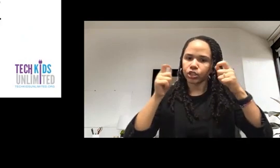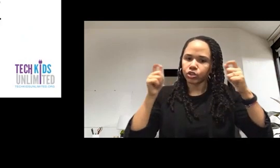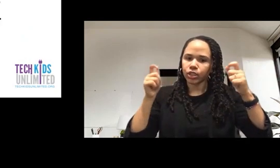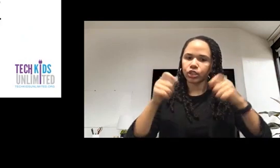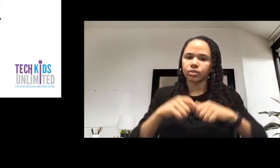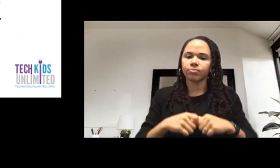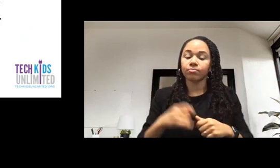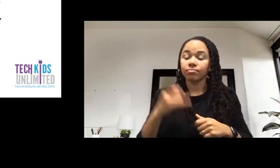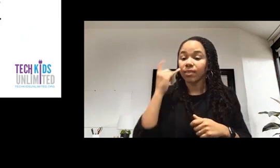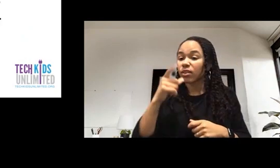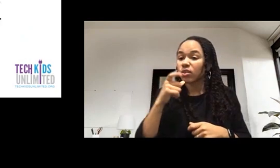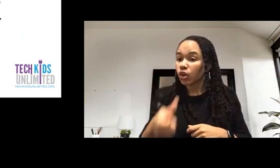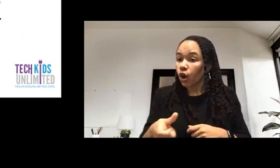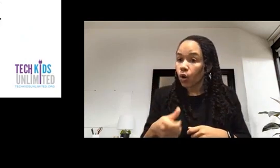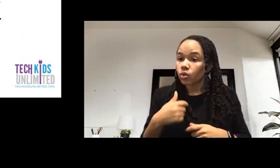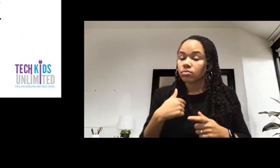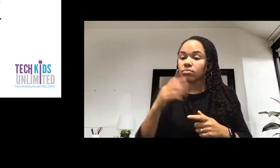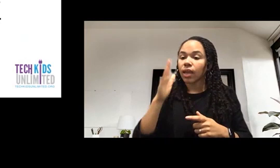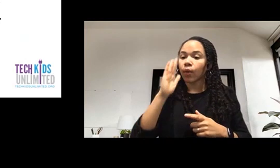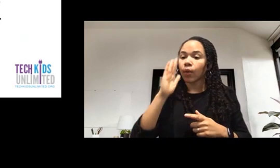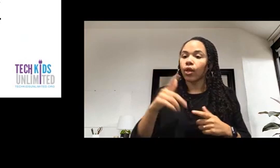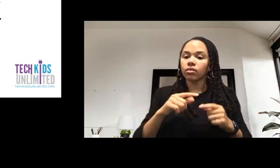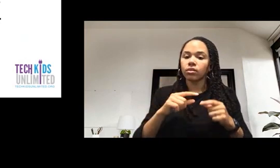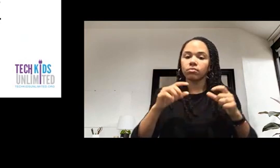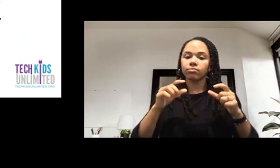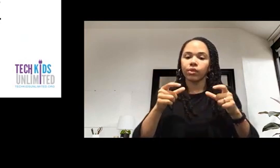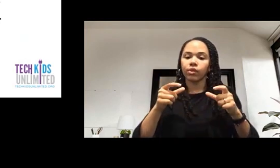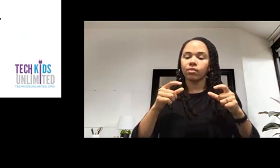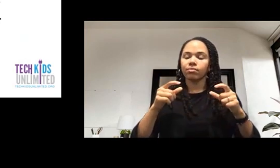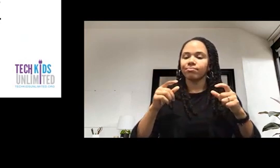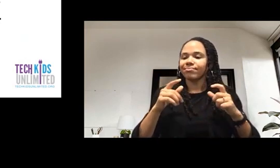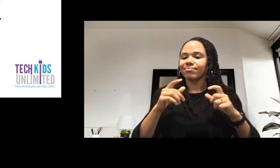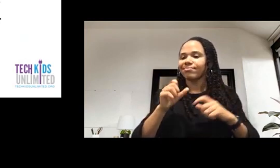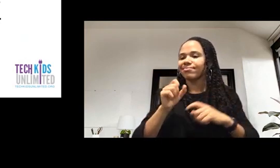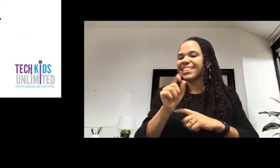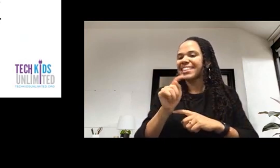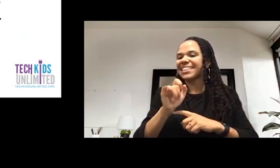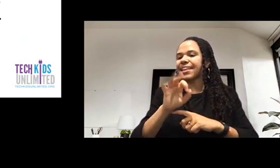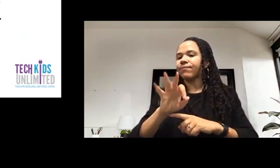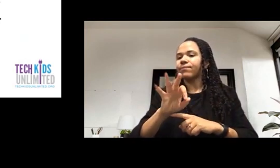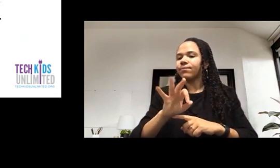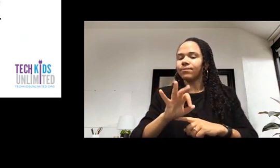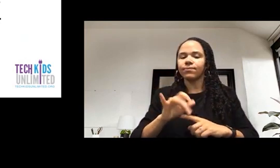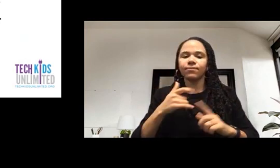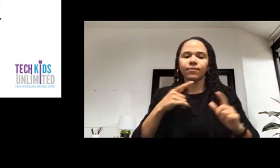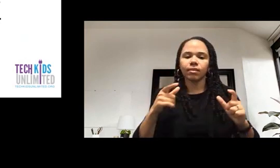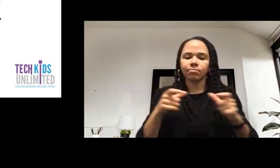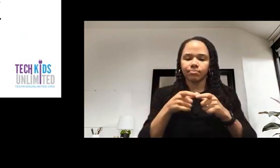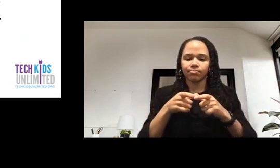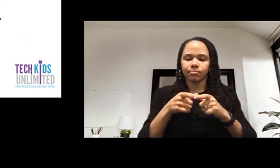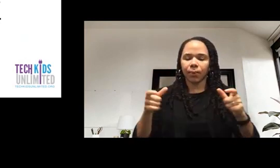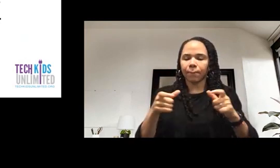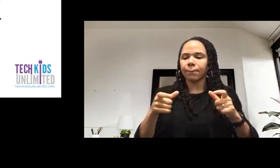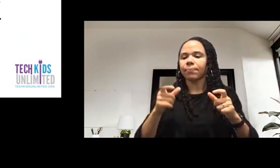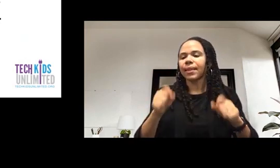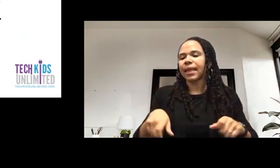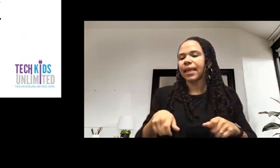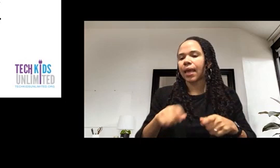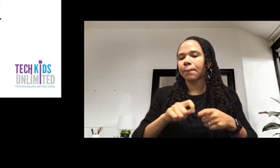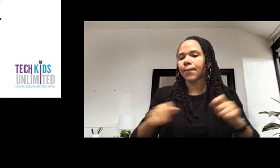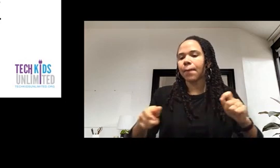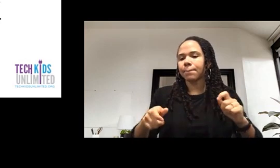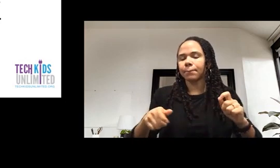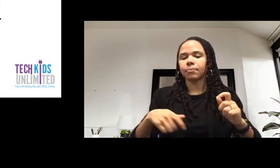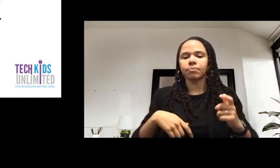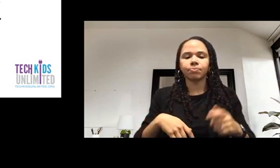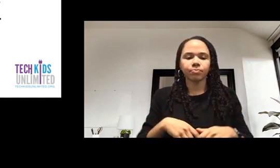So some of the pedagogy that we use includes, universal design for learning, and I know many other